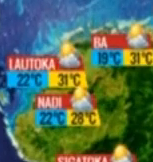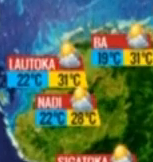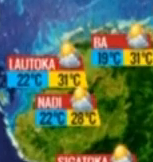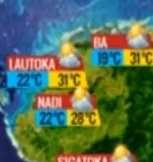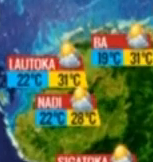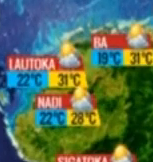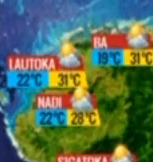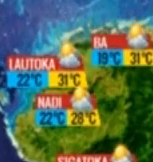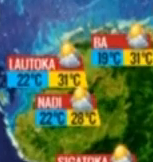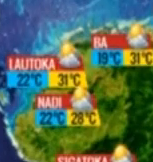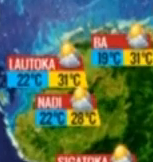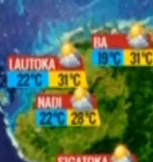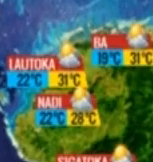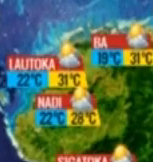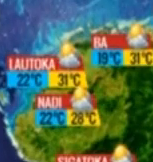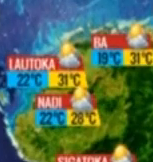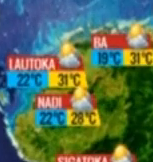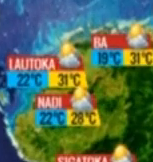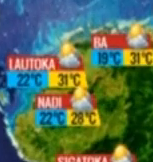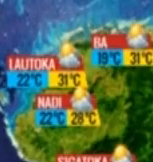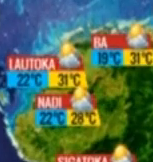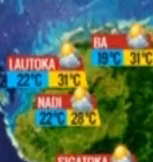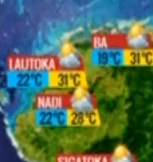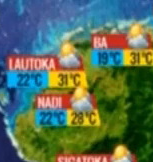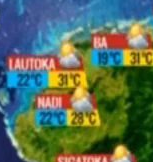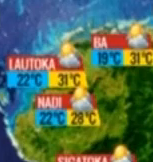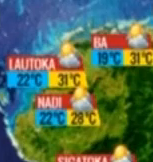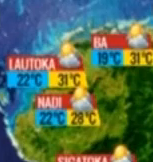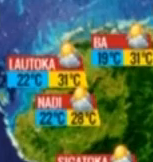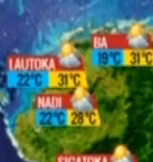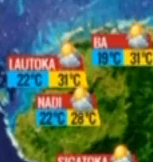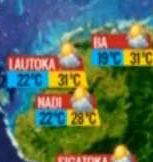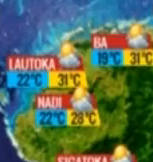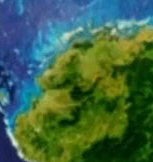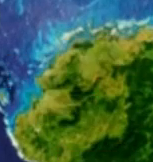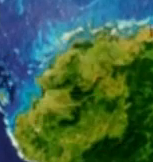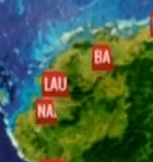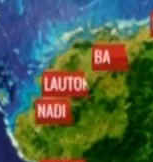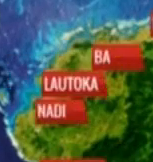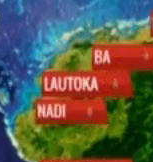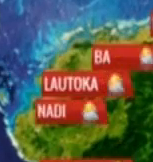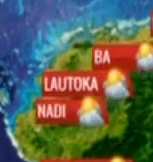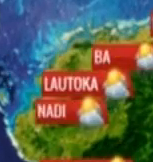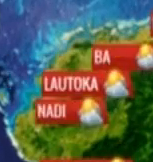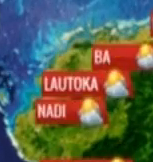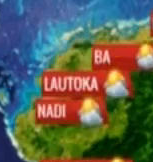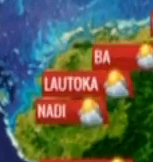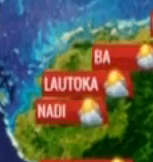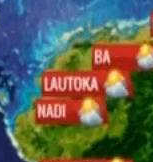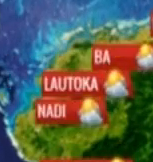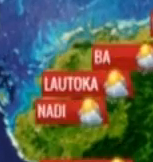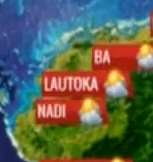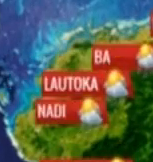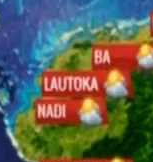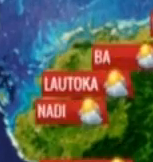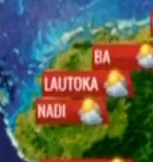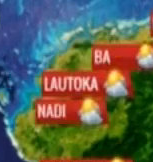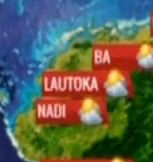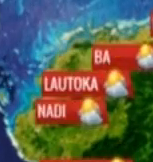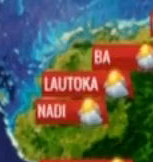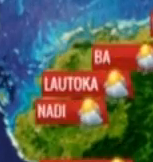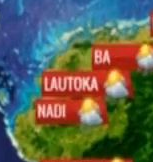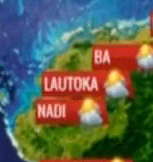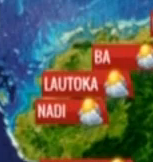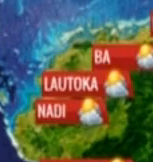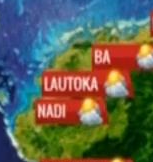the day. Ba will be cool overnight at 19 degrees. And looking further on to Saturday, it will be